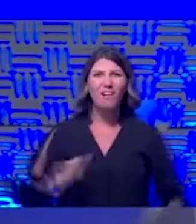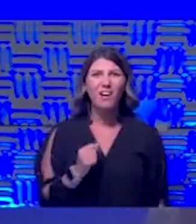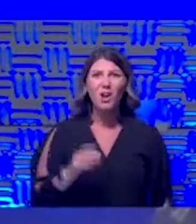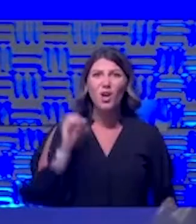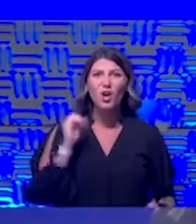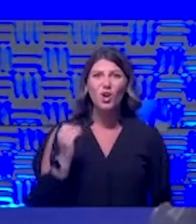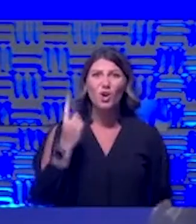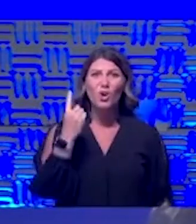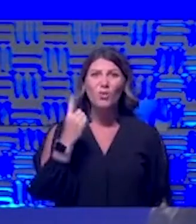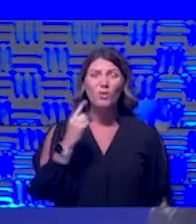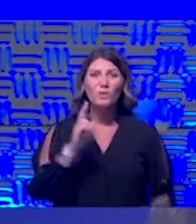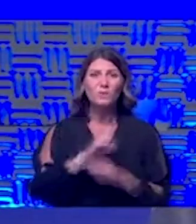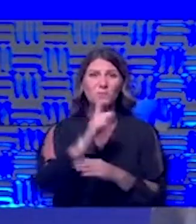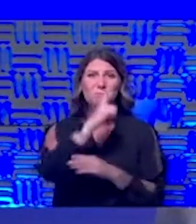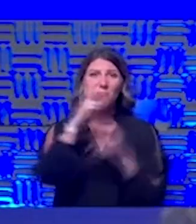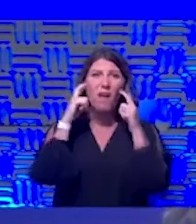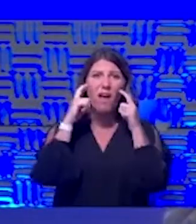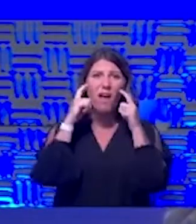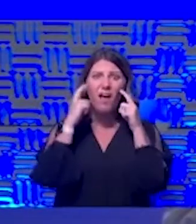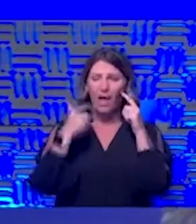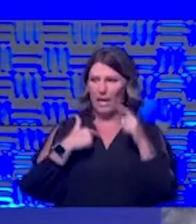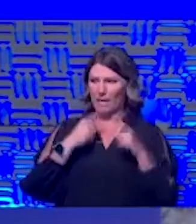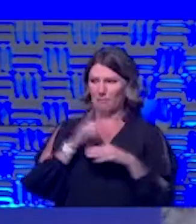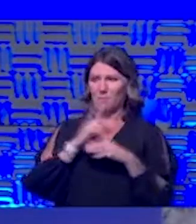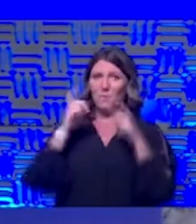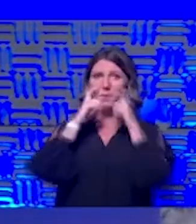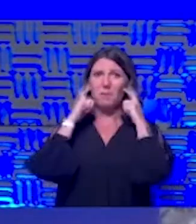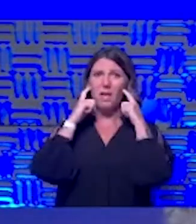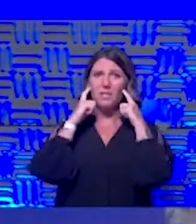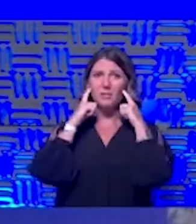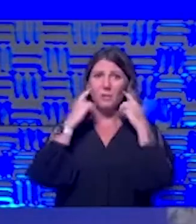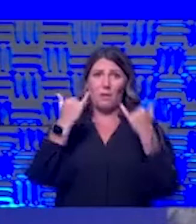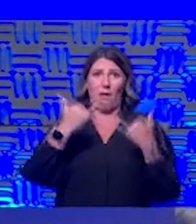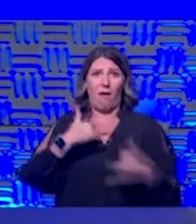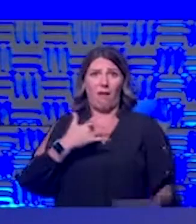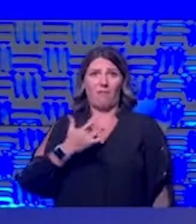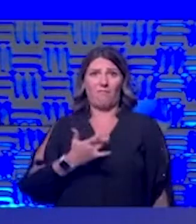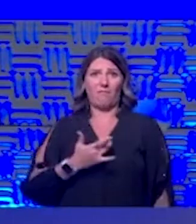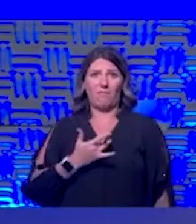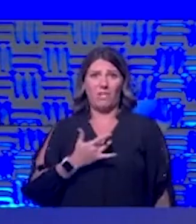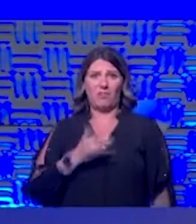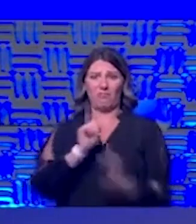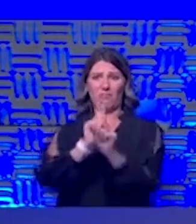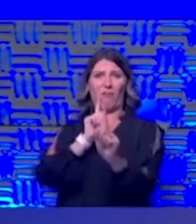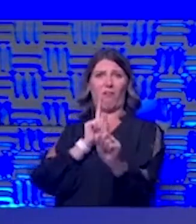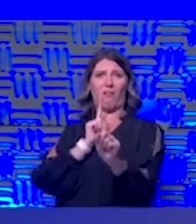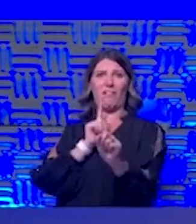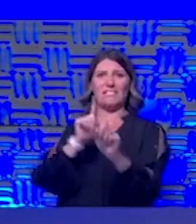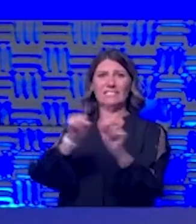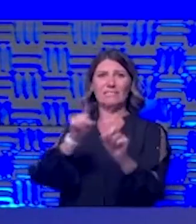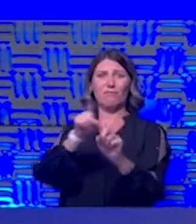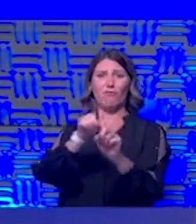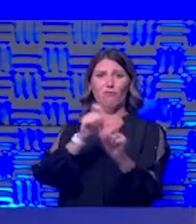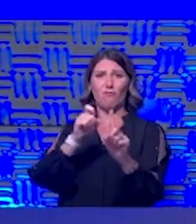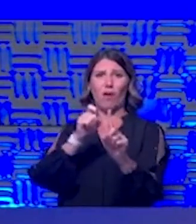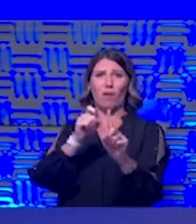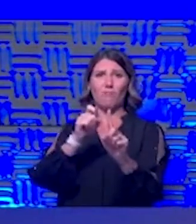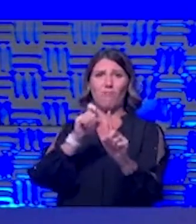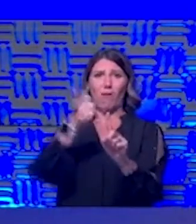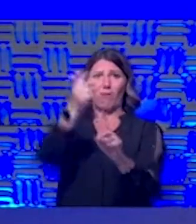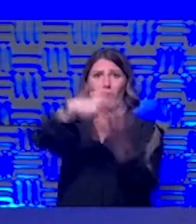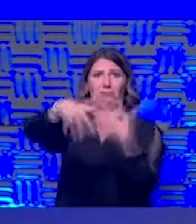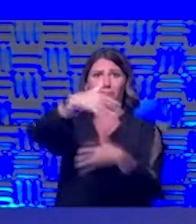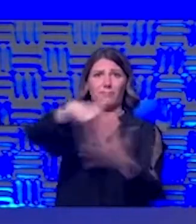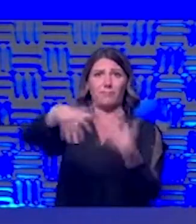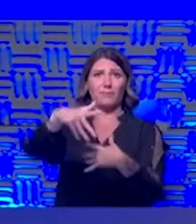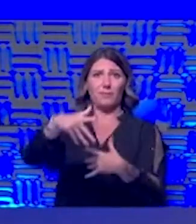mask. I'm wearing a mask. And you feel a little like the outsider to that. You feel a little like a pariah. As you said, I do think people have better